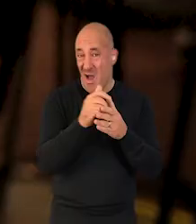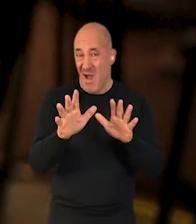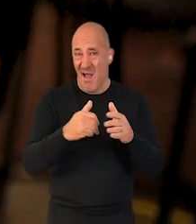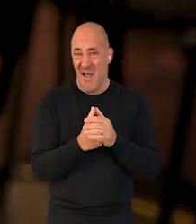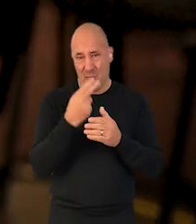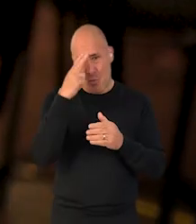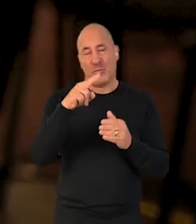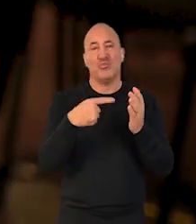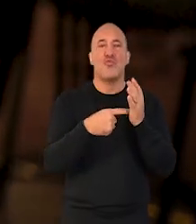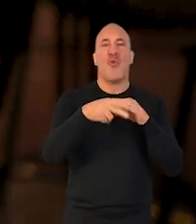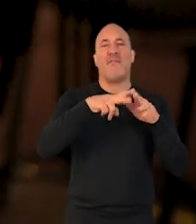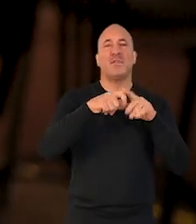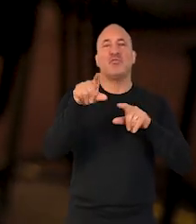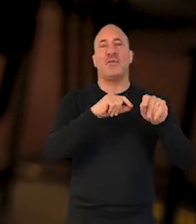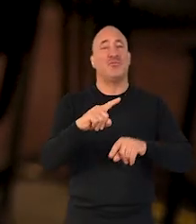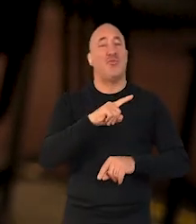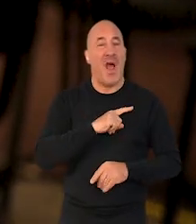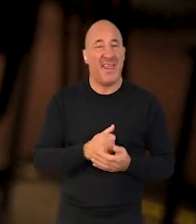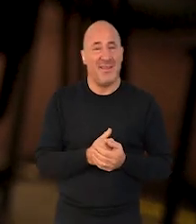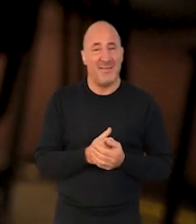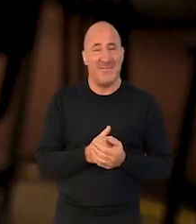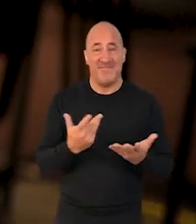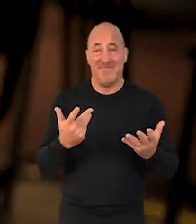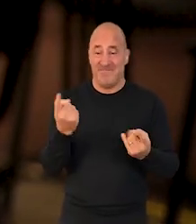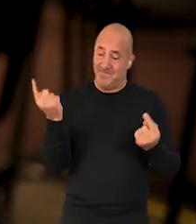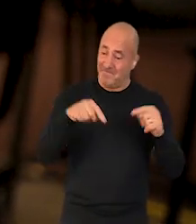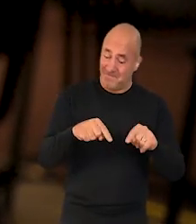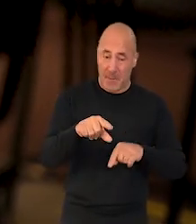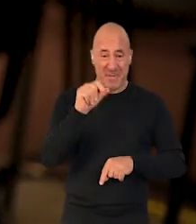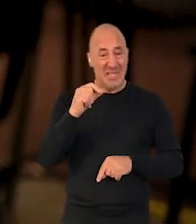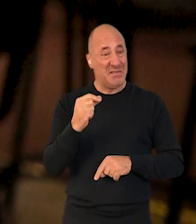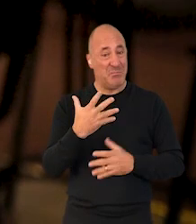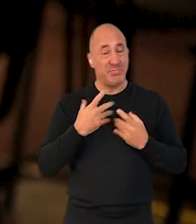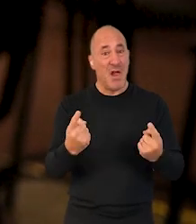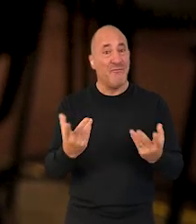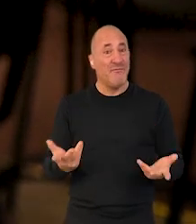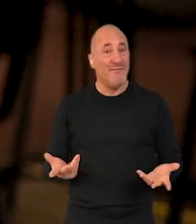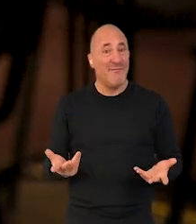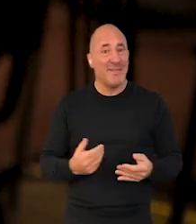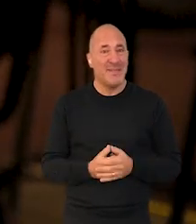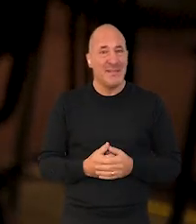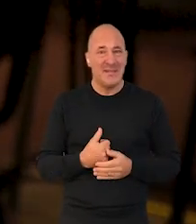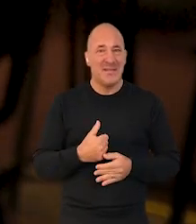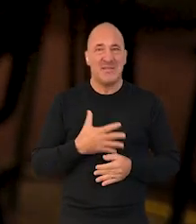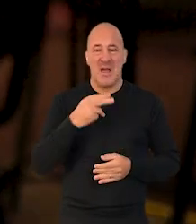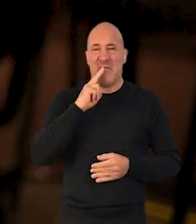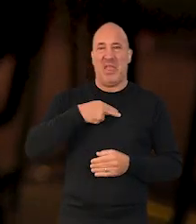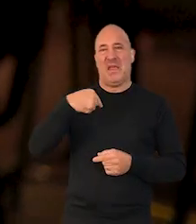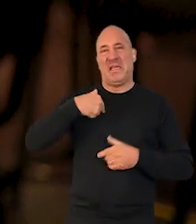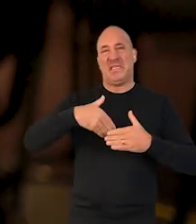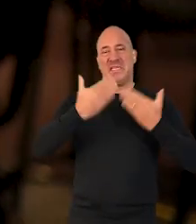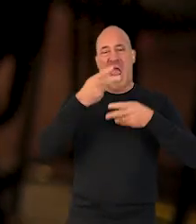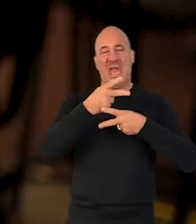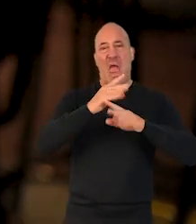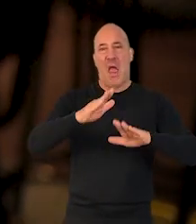Choices because everybody chooses what they want to do. and I don't like being tagged in